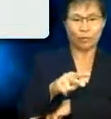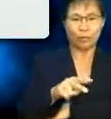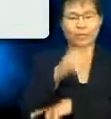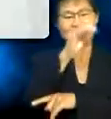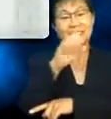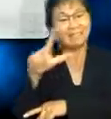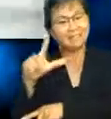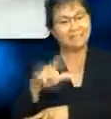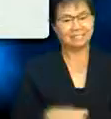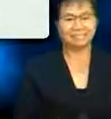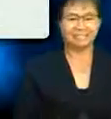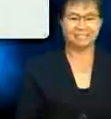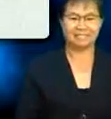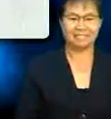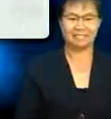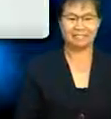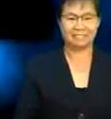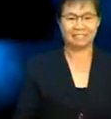cells.